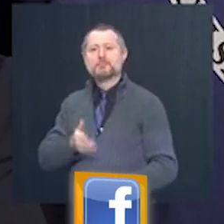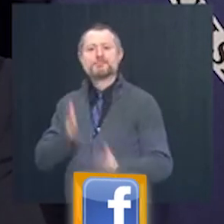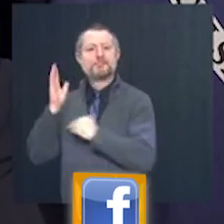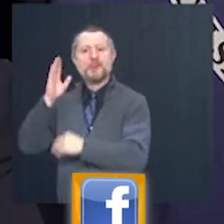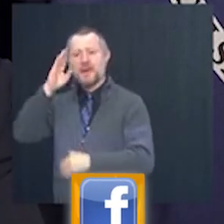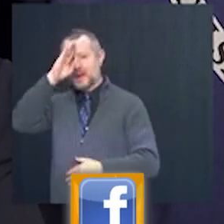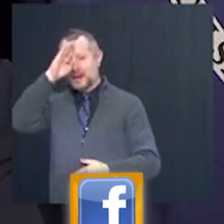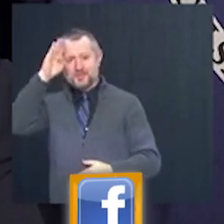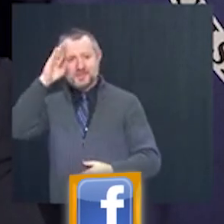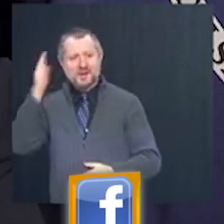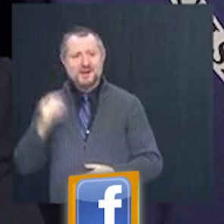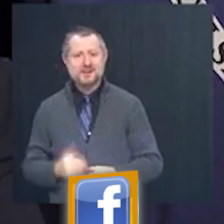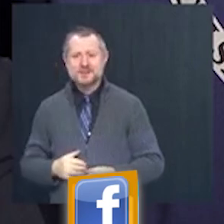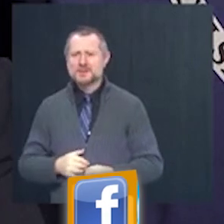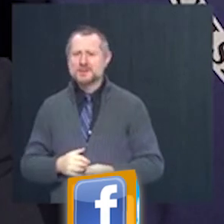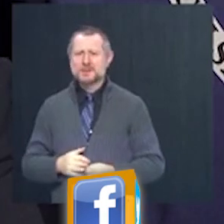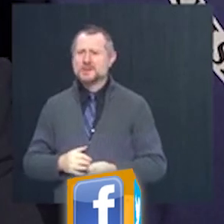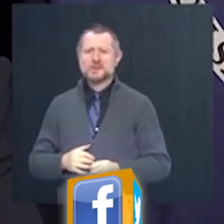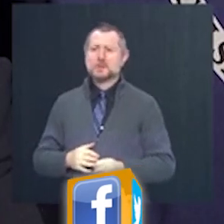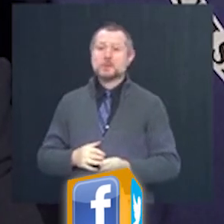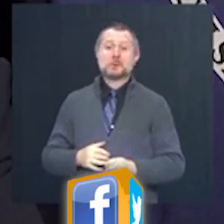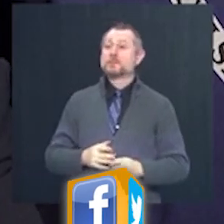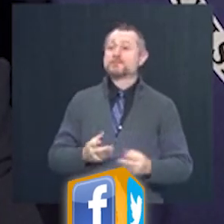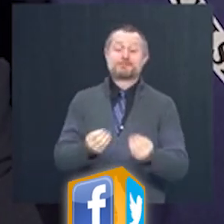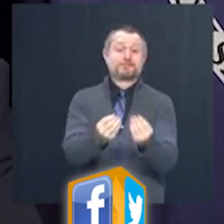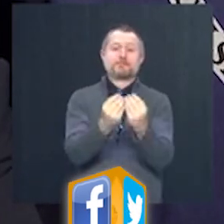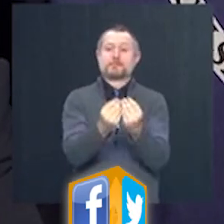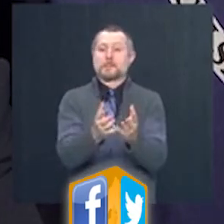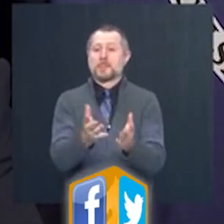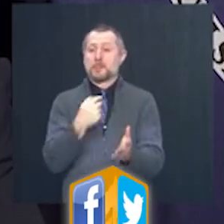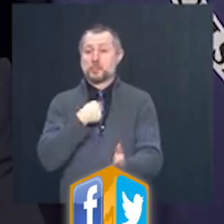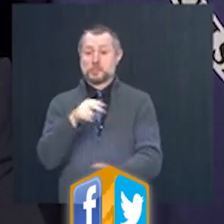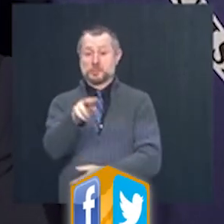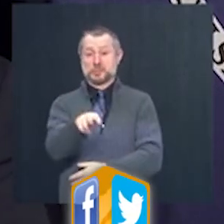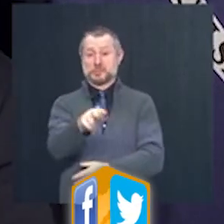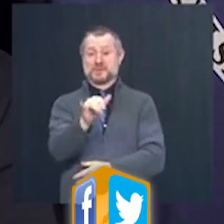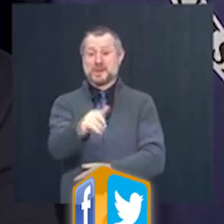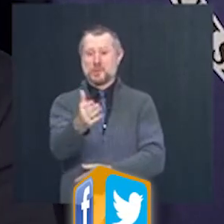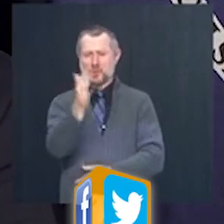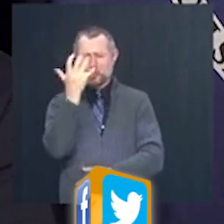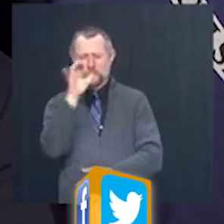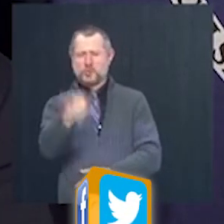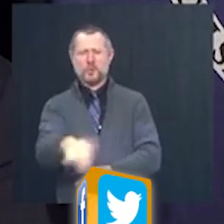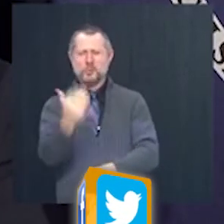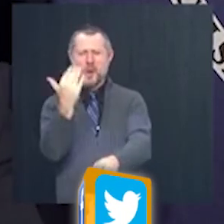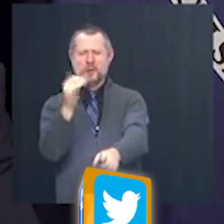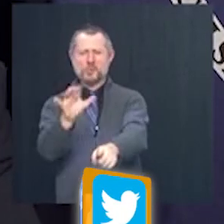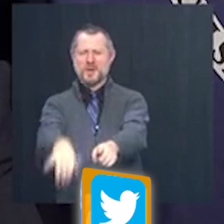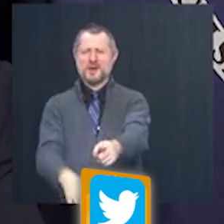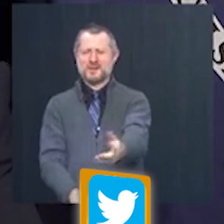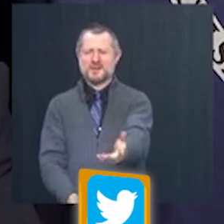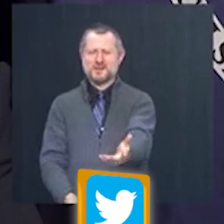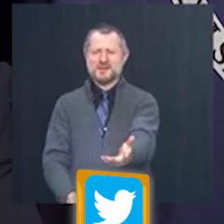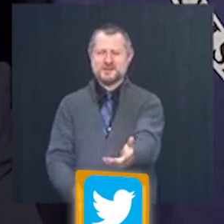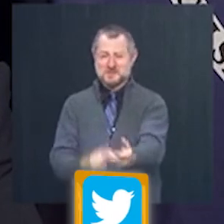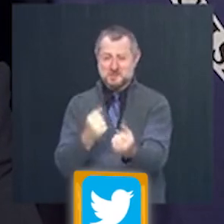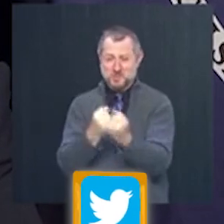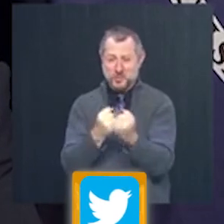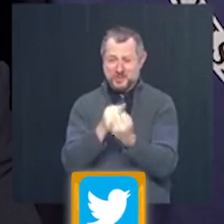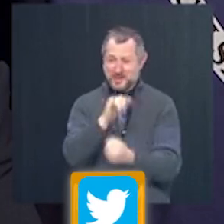how dare you? What signal are you sending when you glamorize that type of